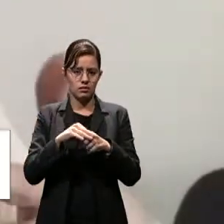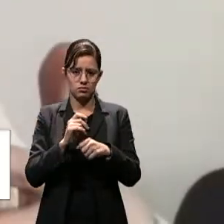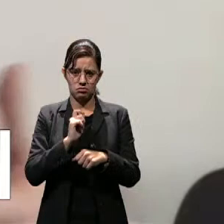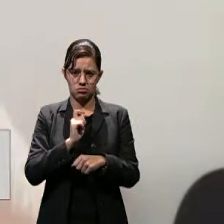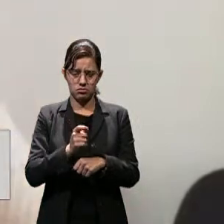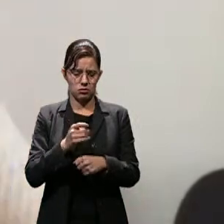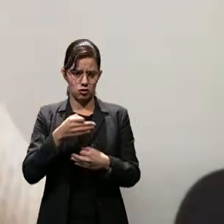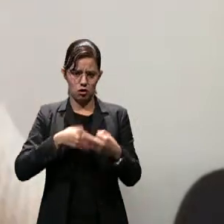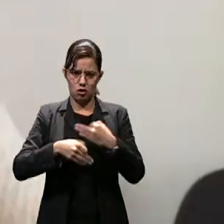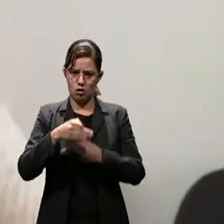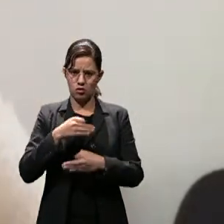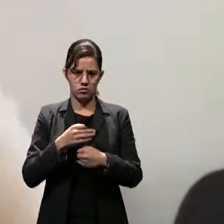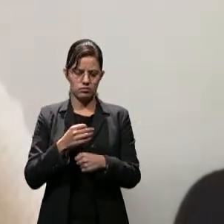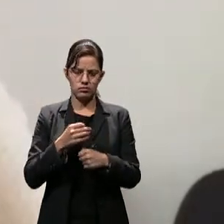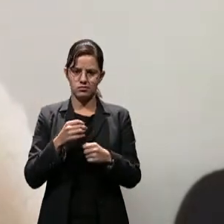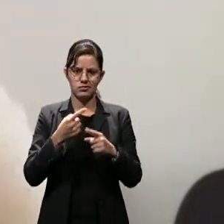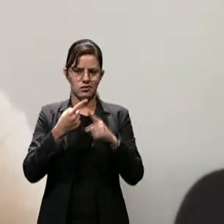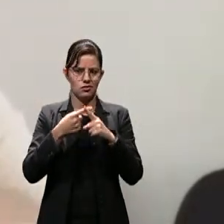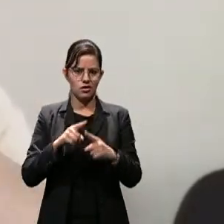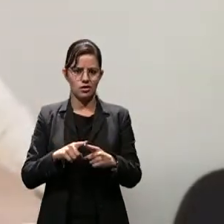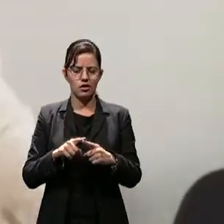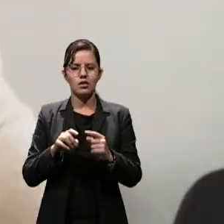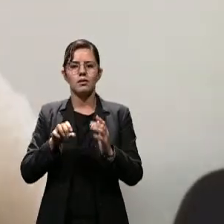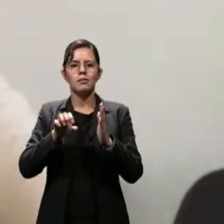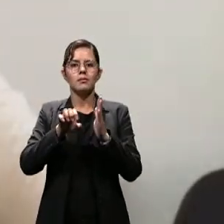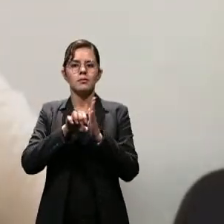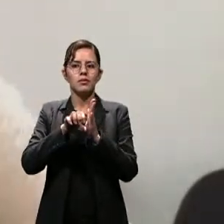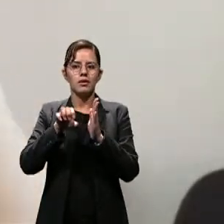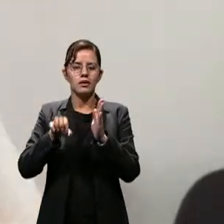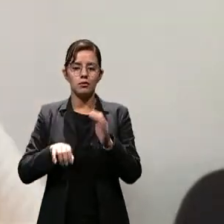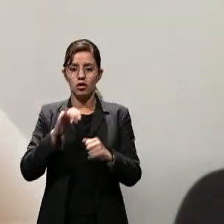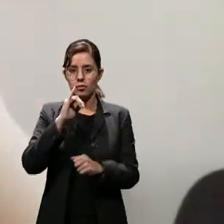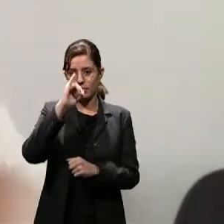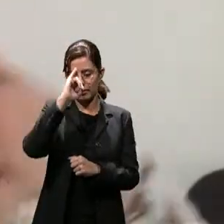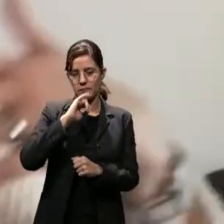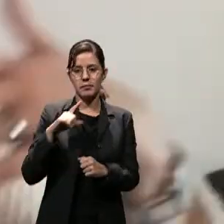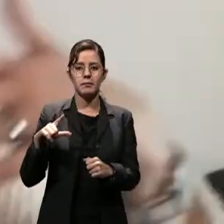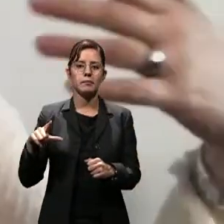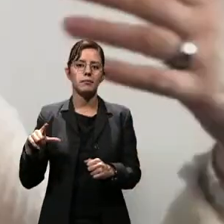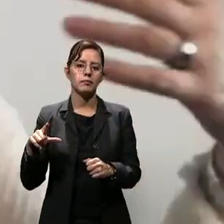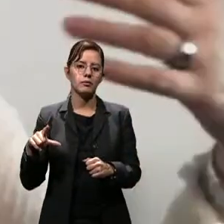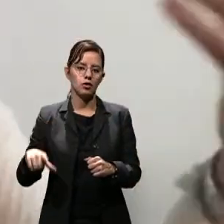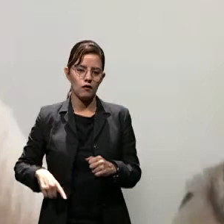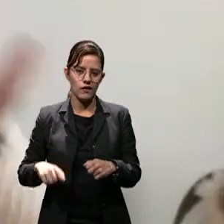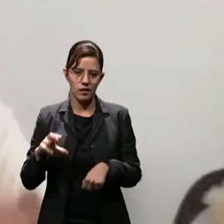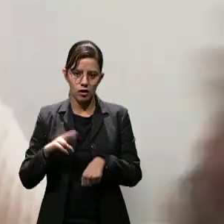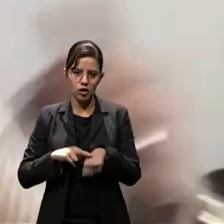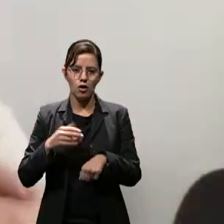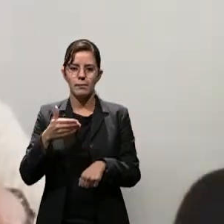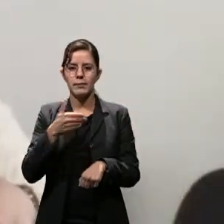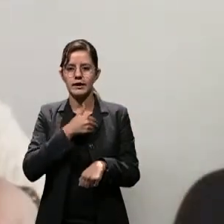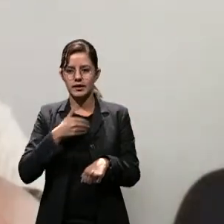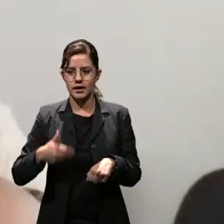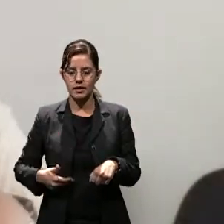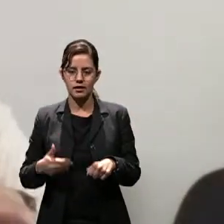for all the bodies, not only the election bodies, but all the bodies, for example, that they are those that are arising from the